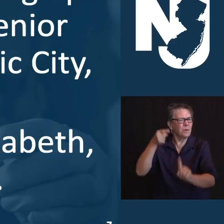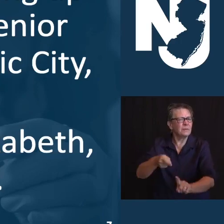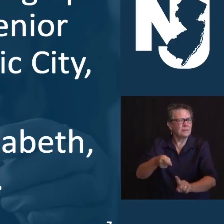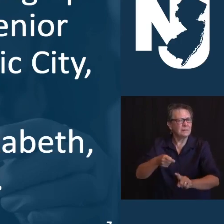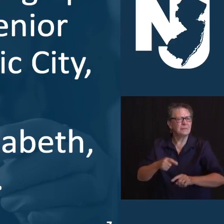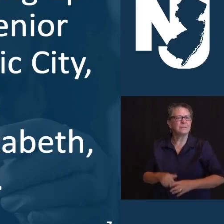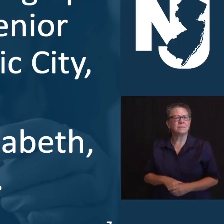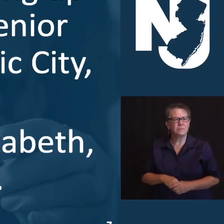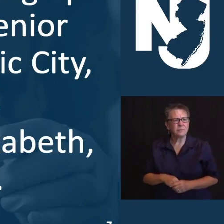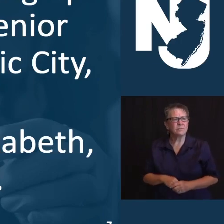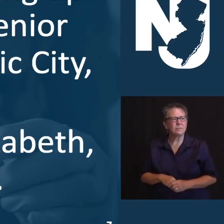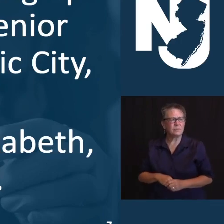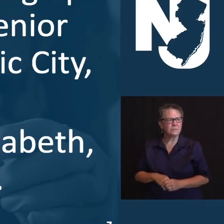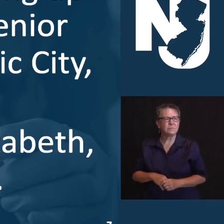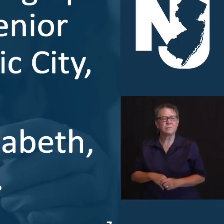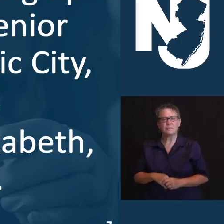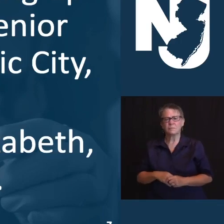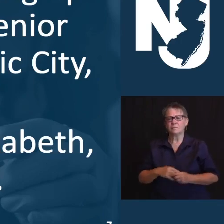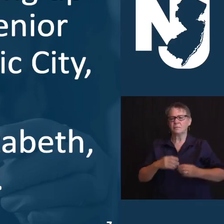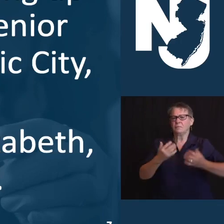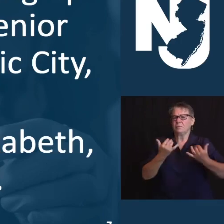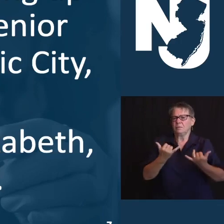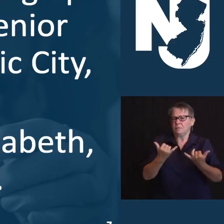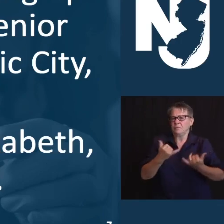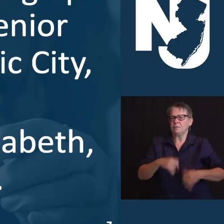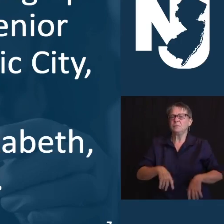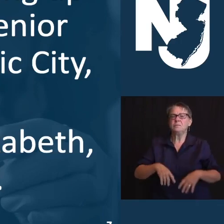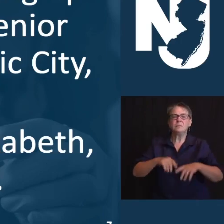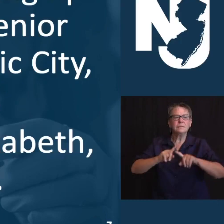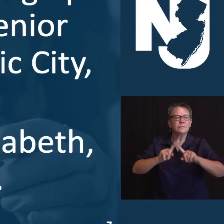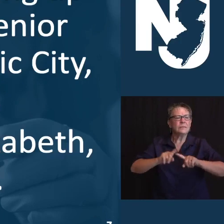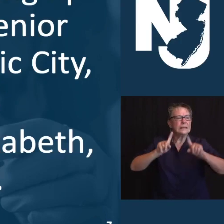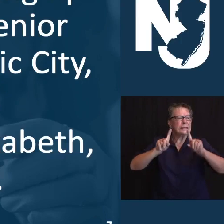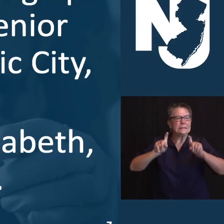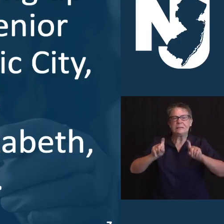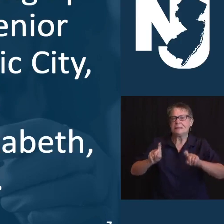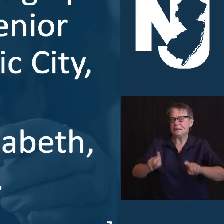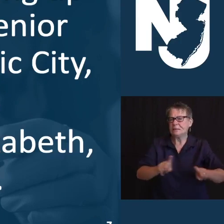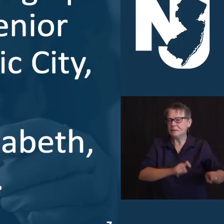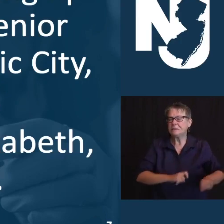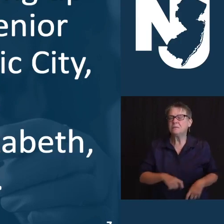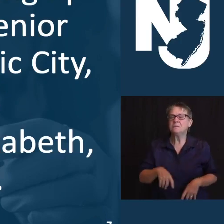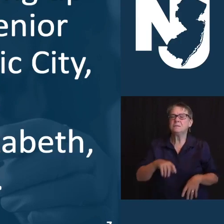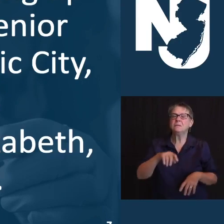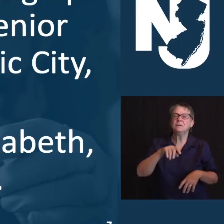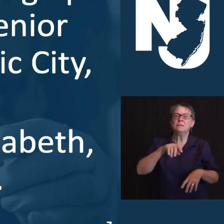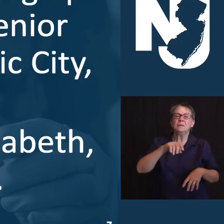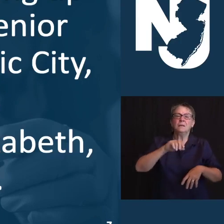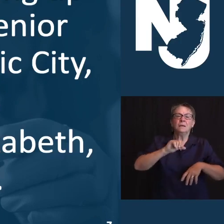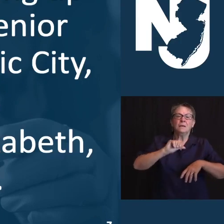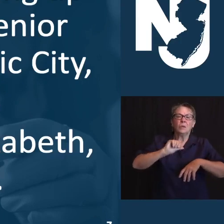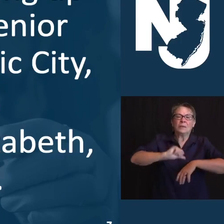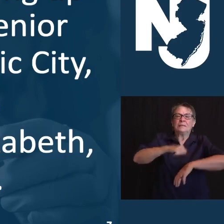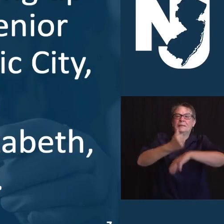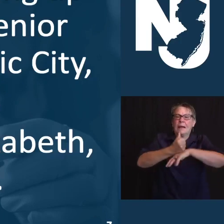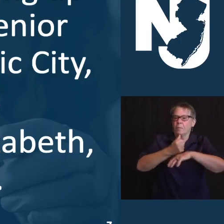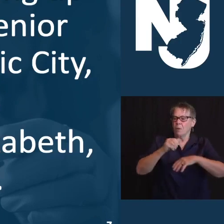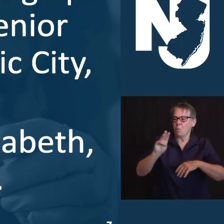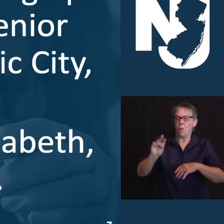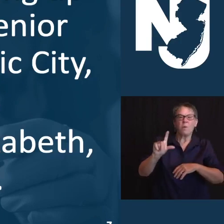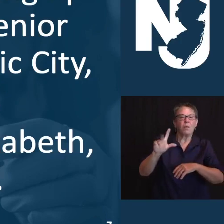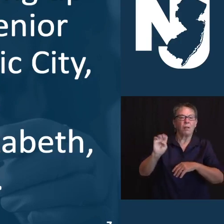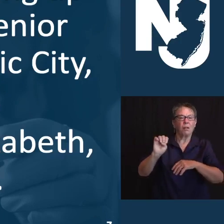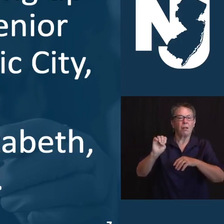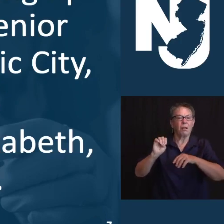Optum, to set up mobile coronavirus testing units at senior housing facilities in cities across New Jersey. Testing